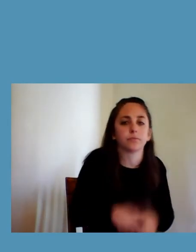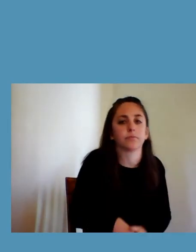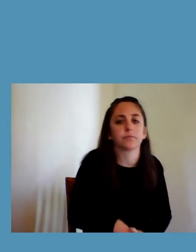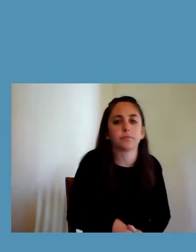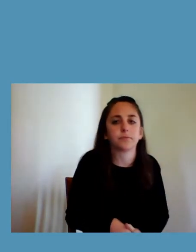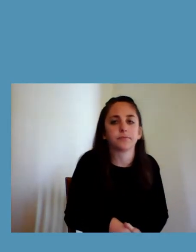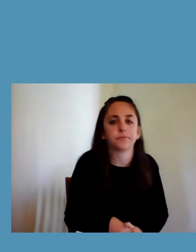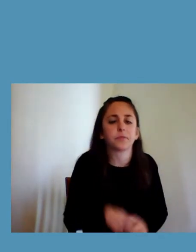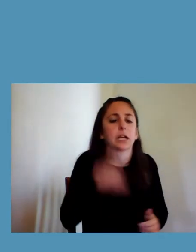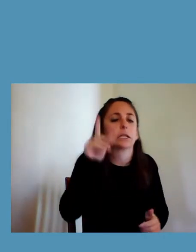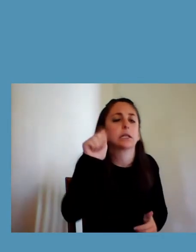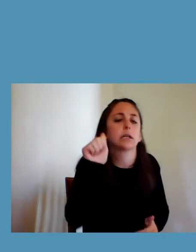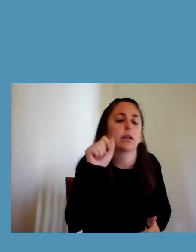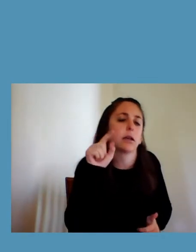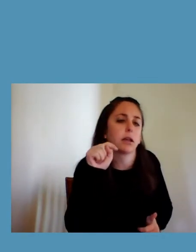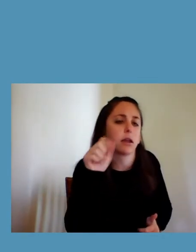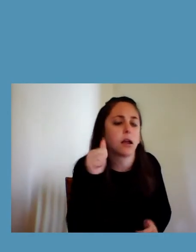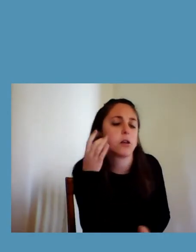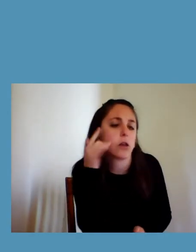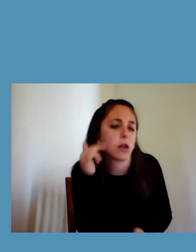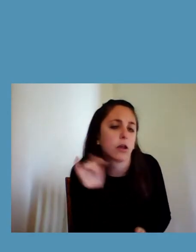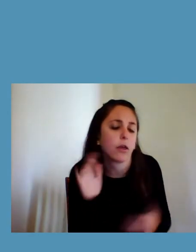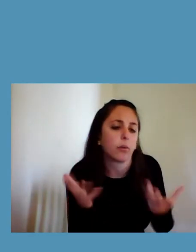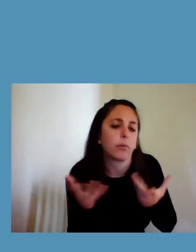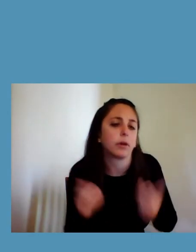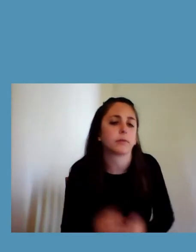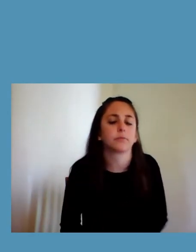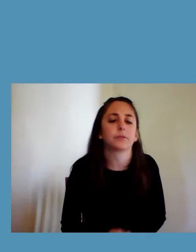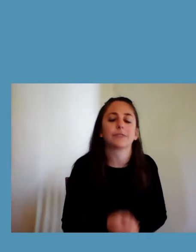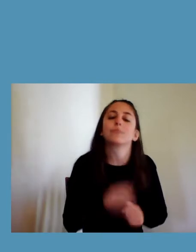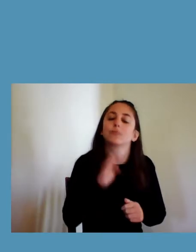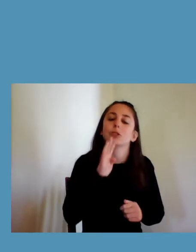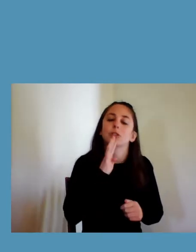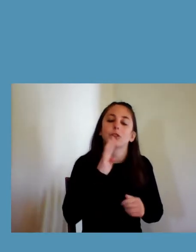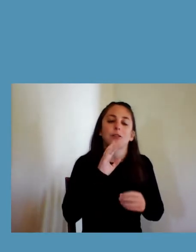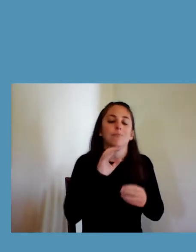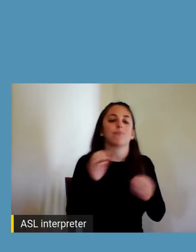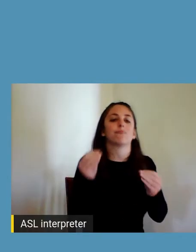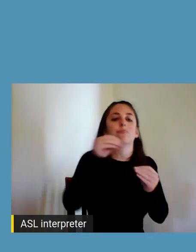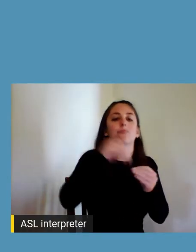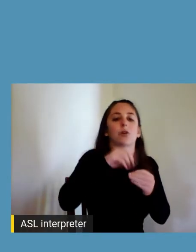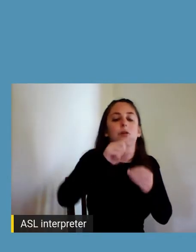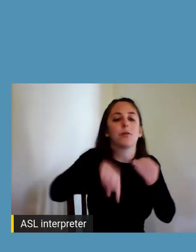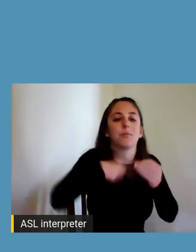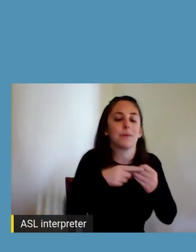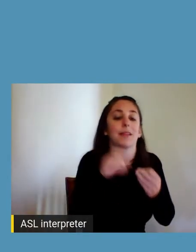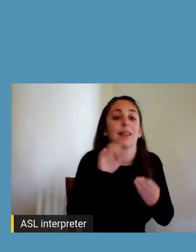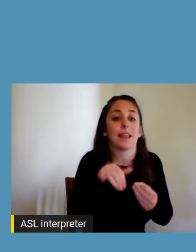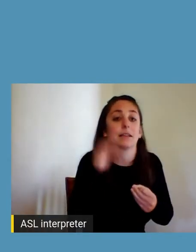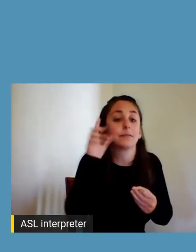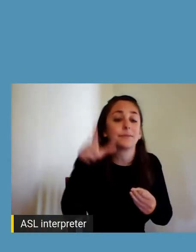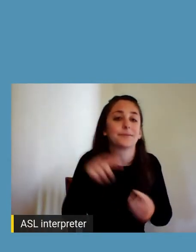more toward the end, because I am giving you all some resources, some templated resources that